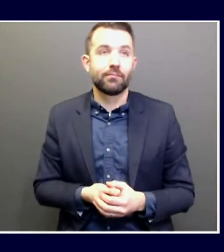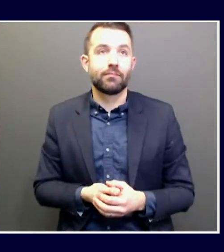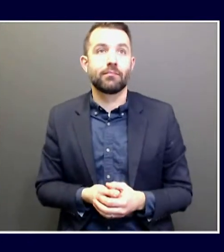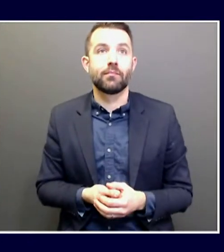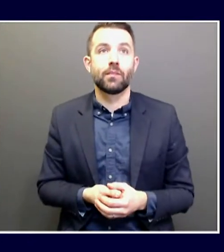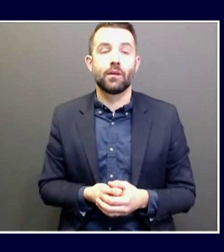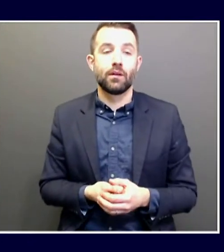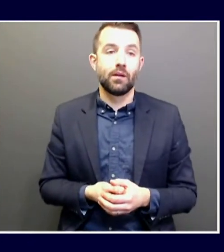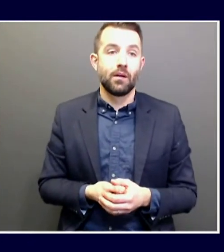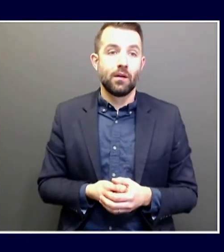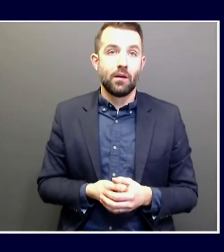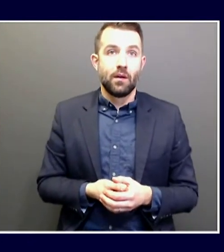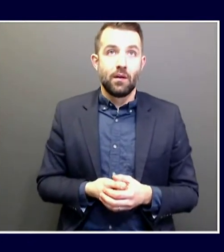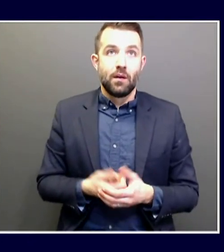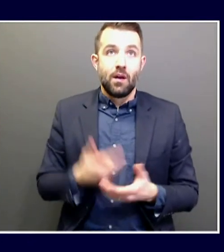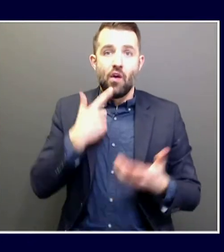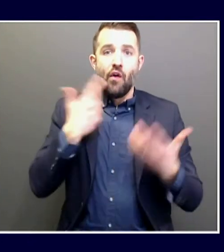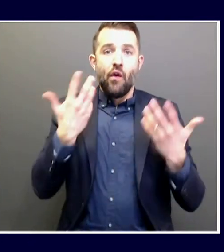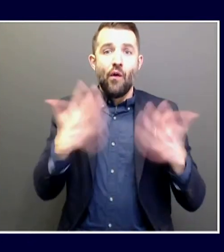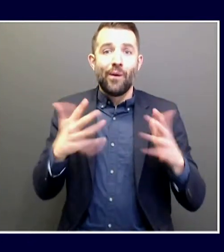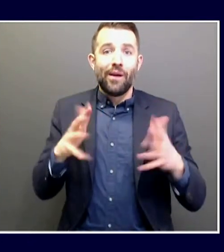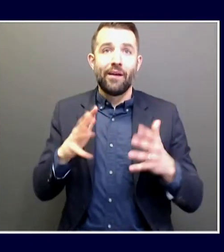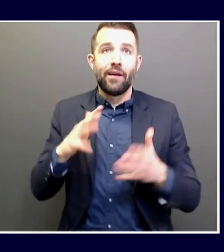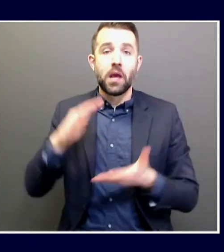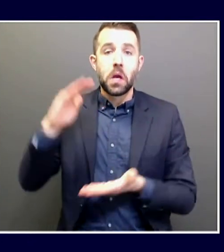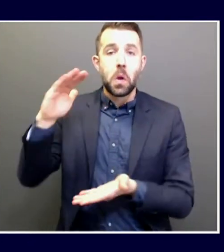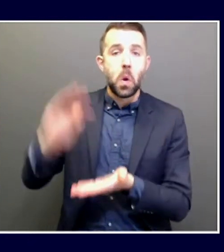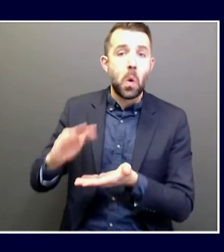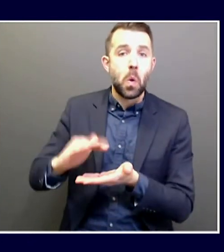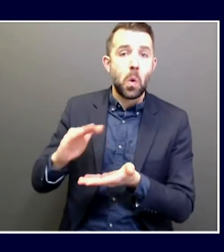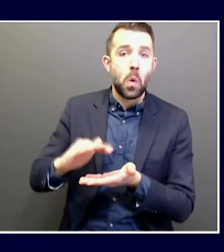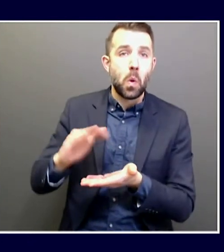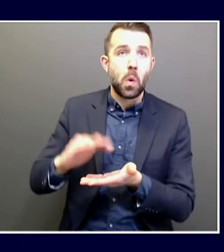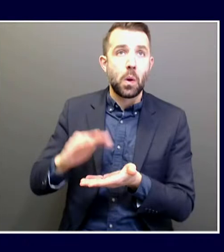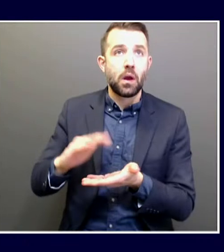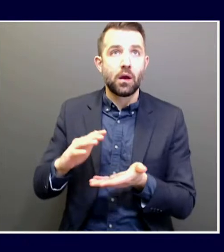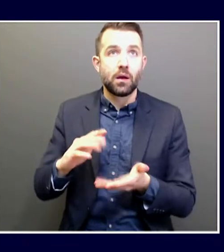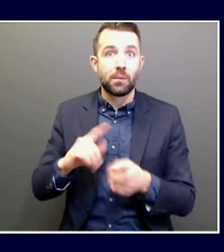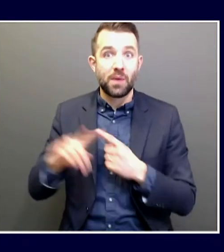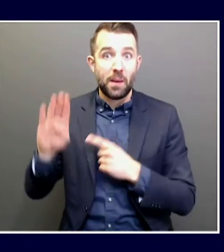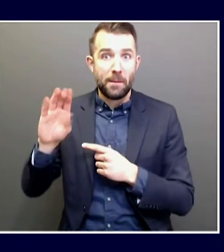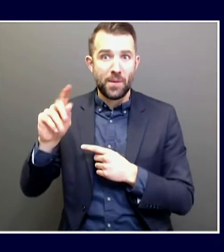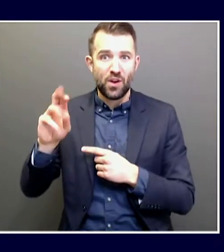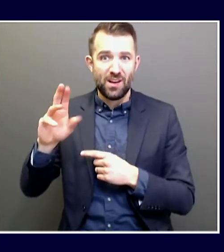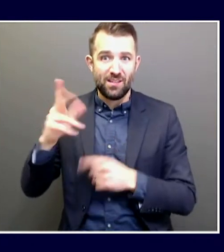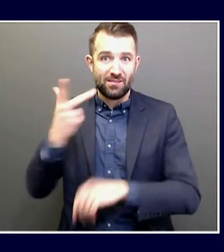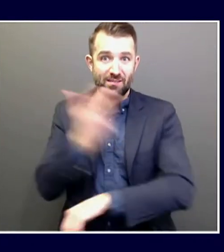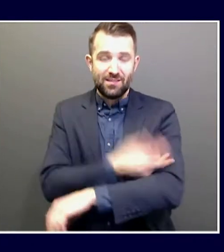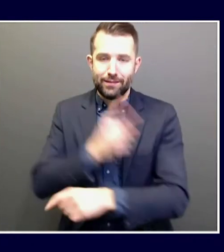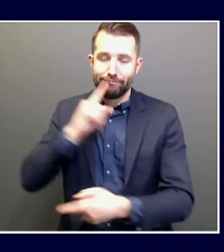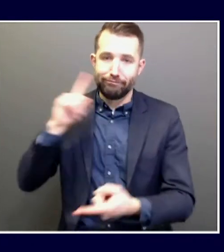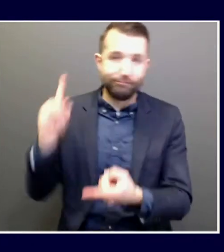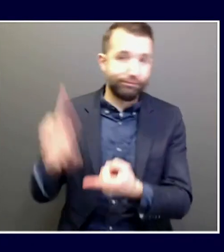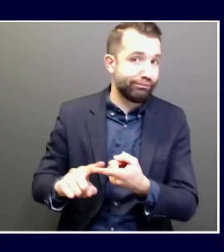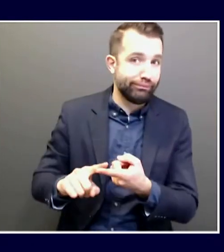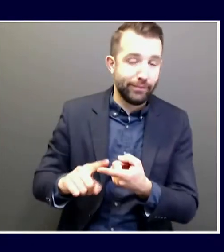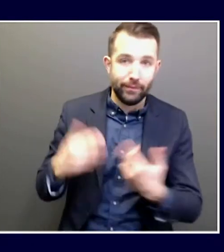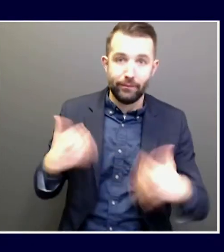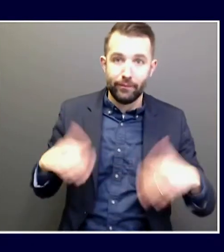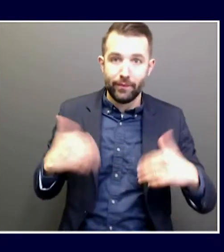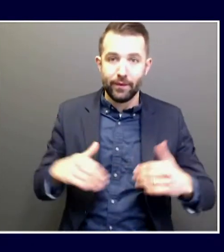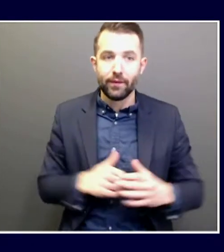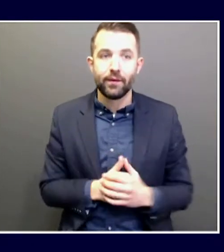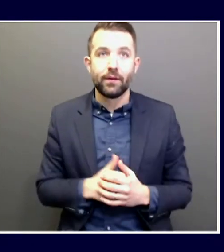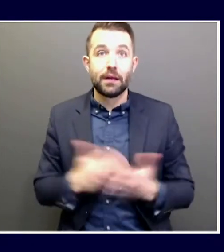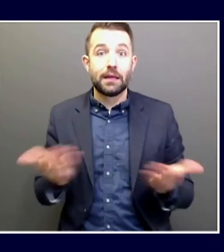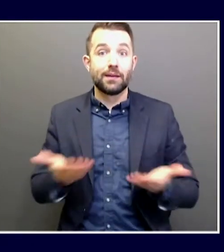it was already low after having been fully vaccinated. Getting your booster drives it even lower. Here in Maine, our numbers